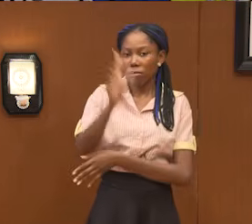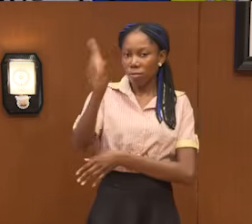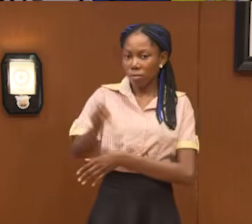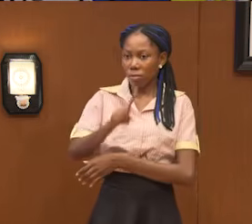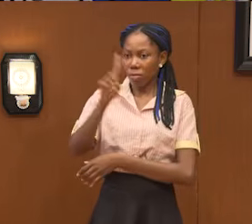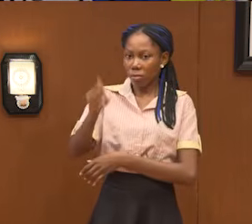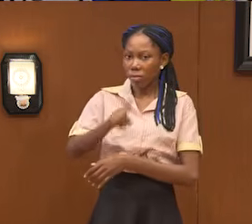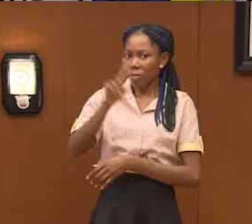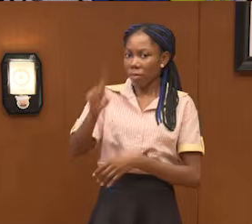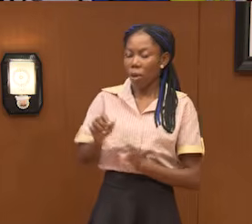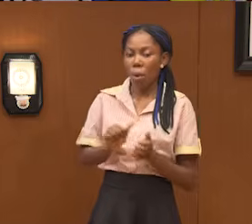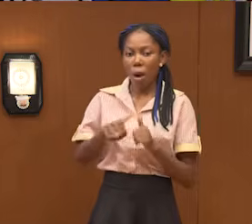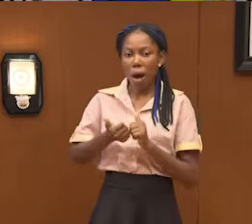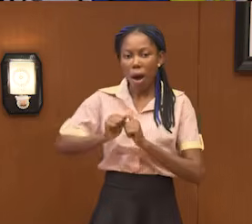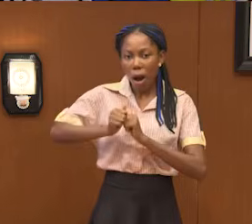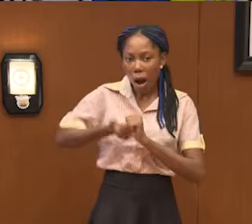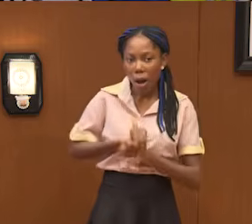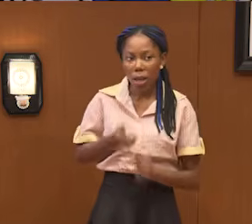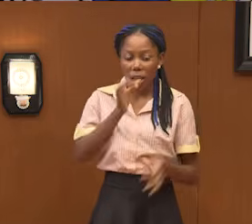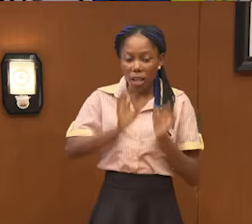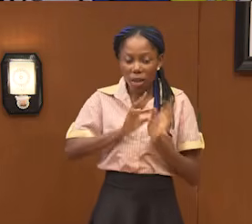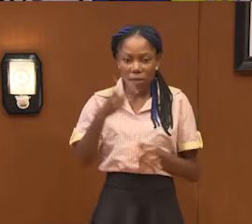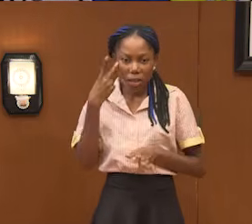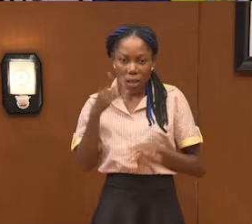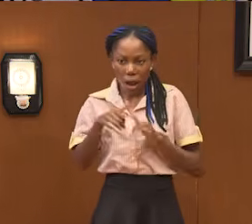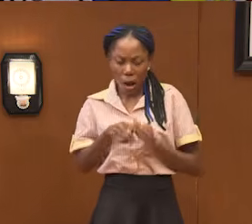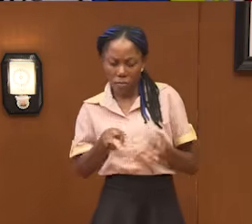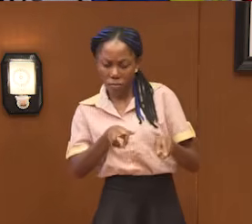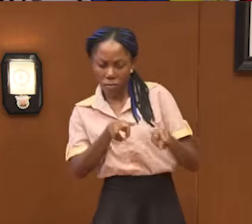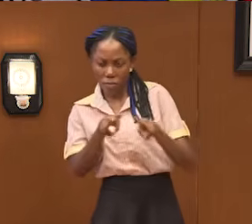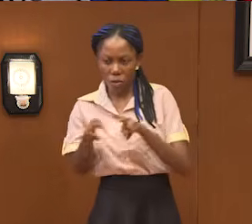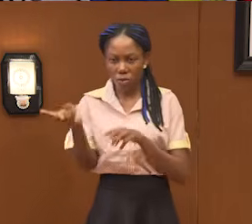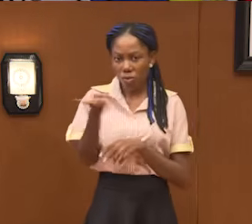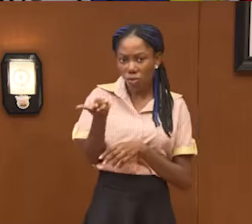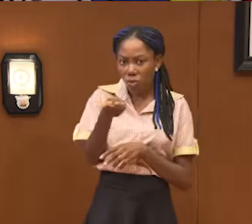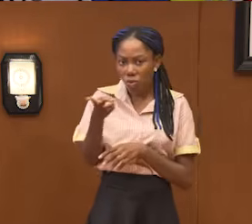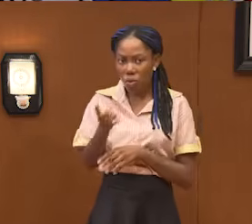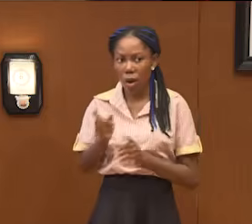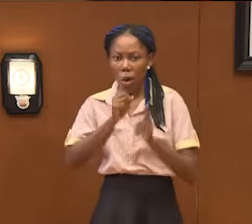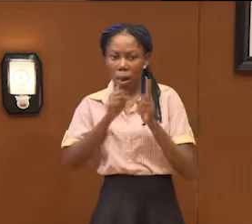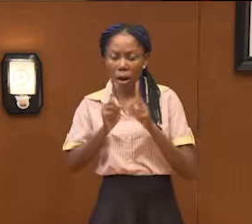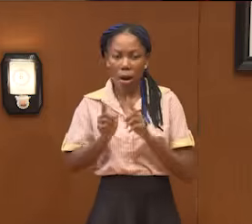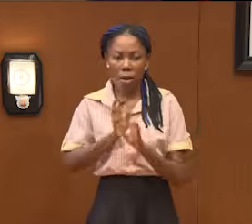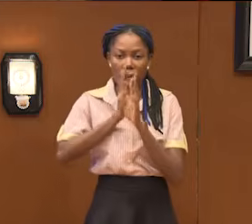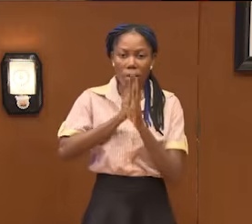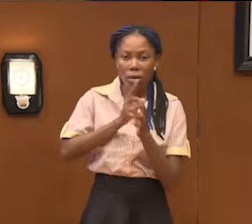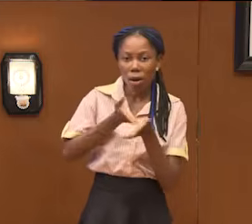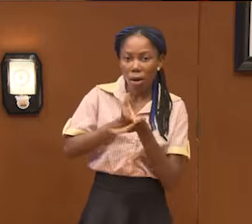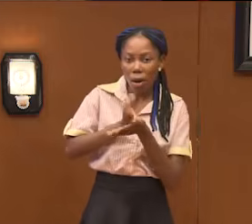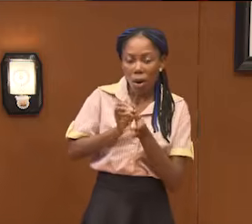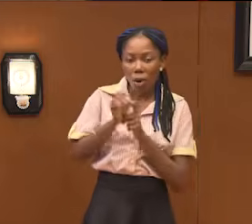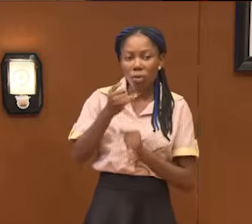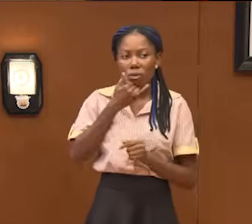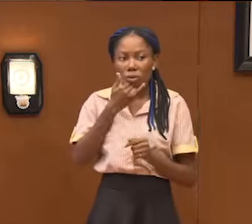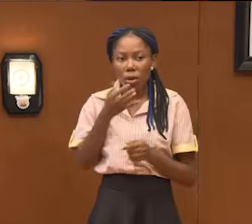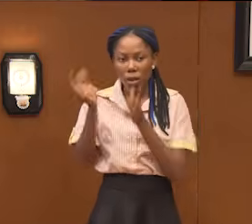look at your demeanor. And they come to their conclusion beside what you do. Do you understand? So they'll be able